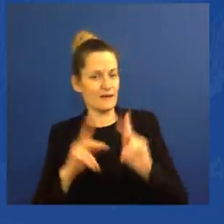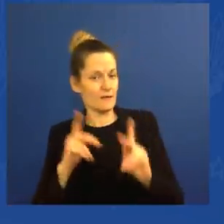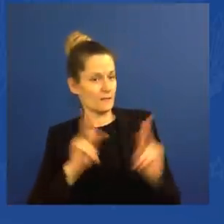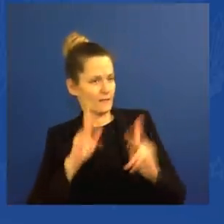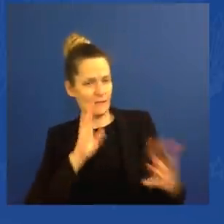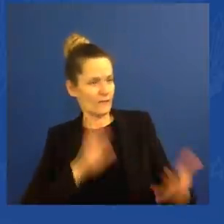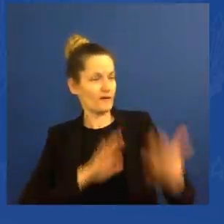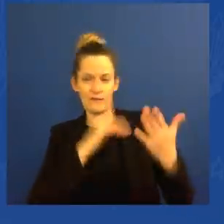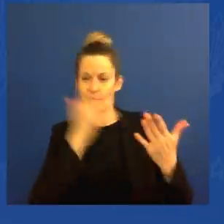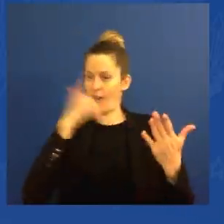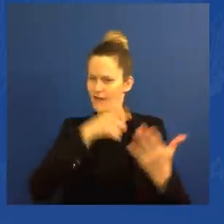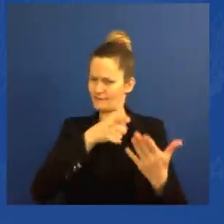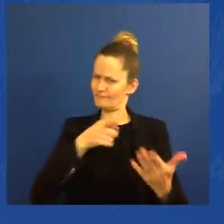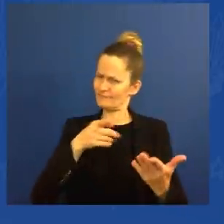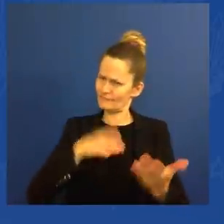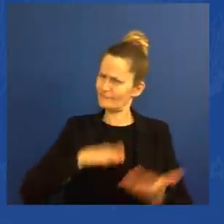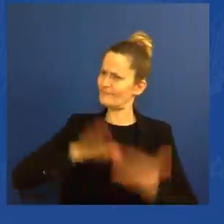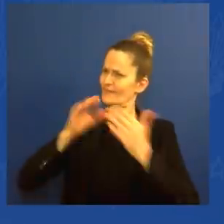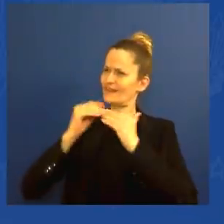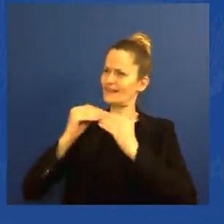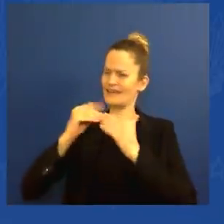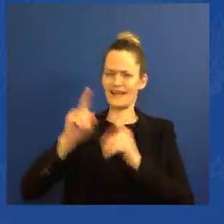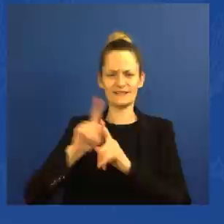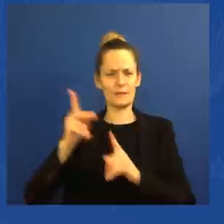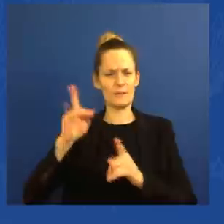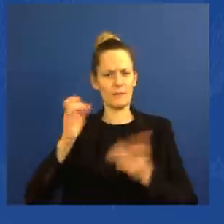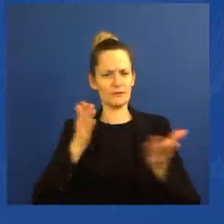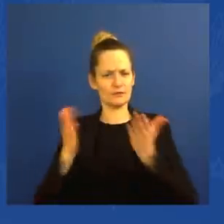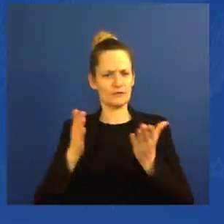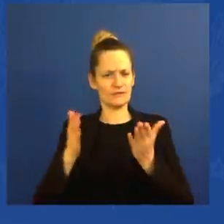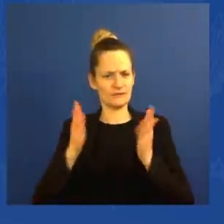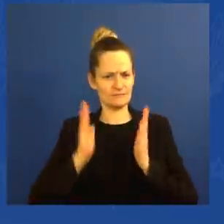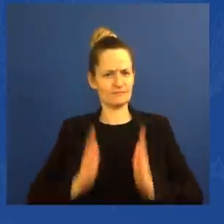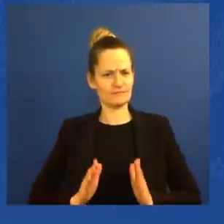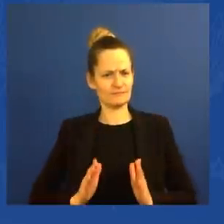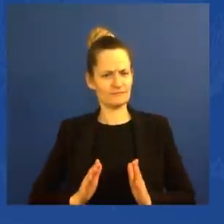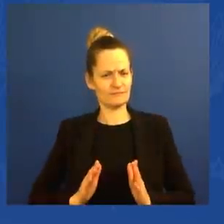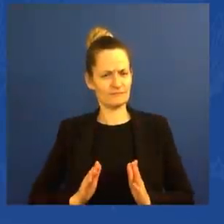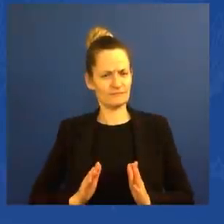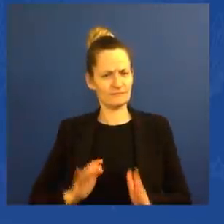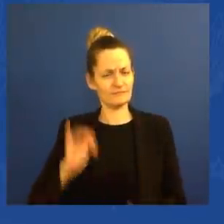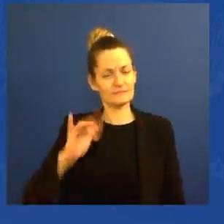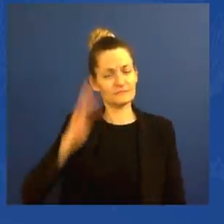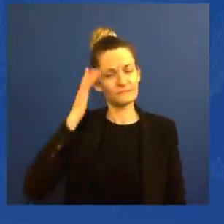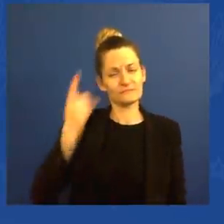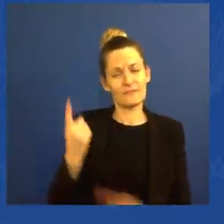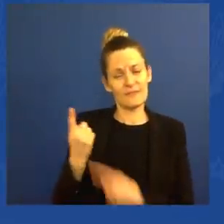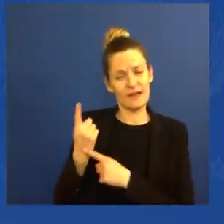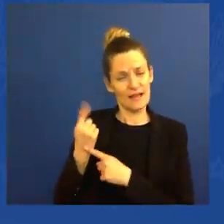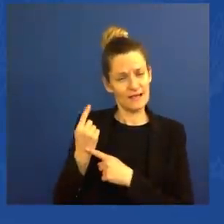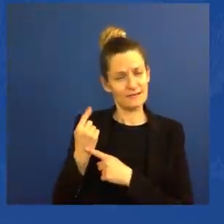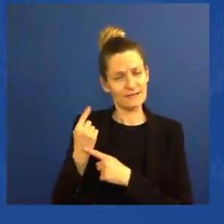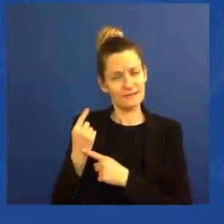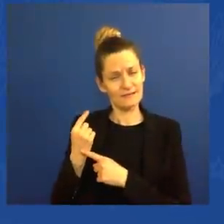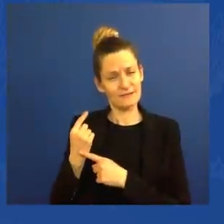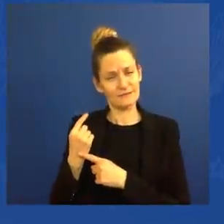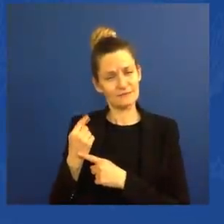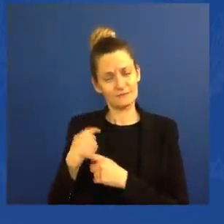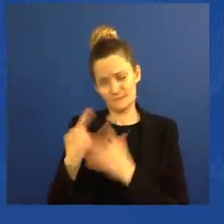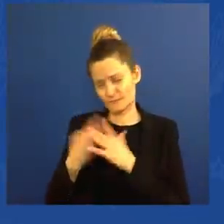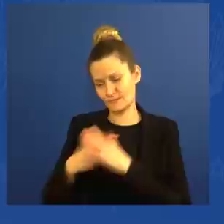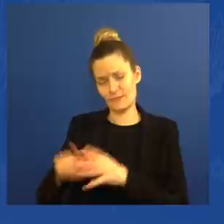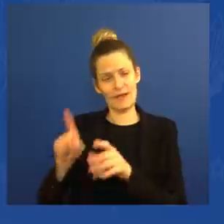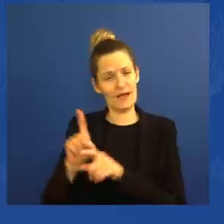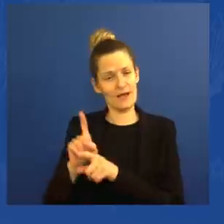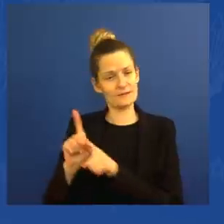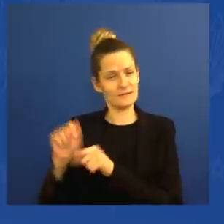worst health pandemic in a century, the worst economic crisis since the Great Depression, I knew we had to design a